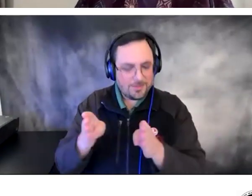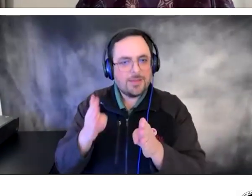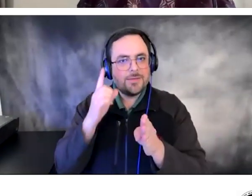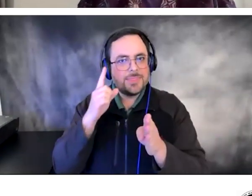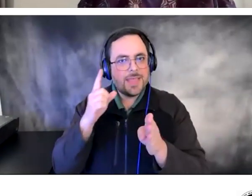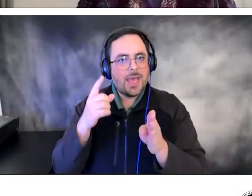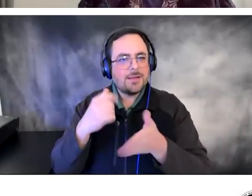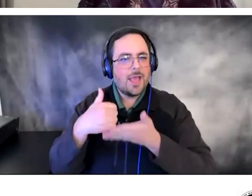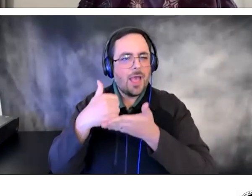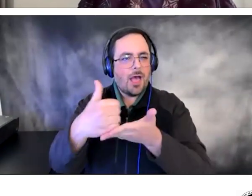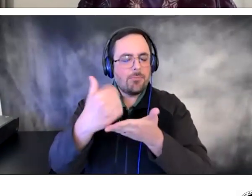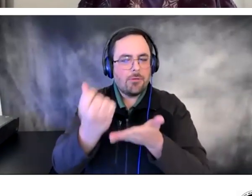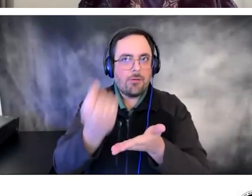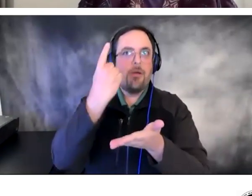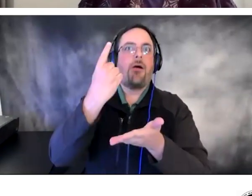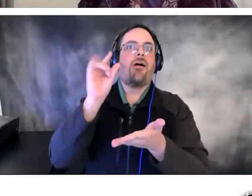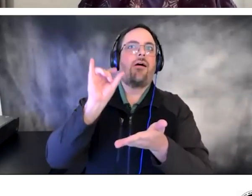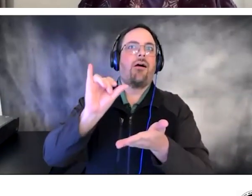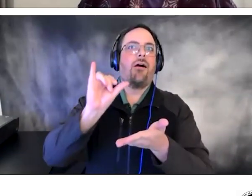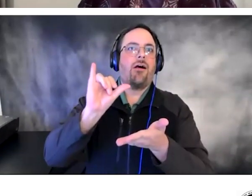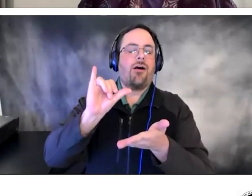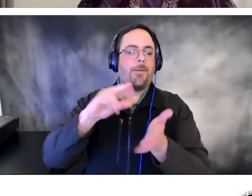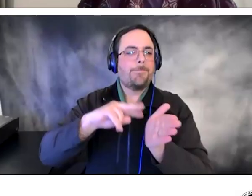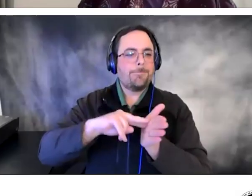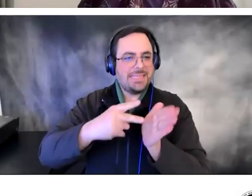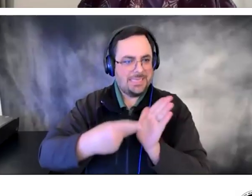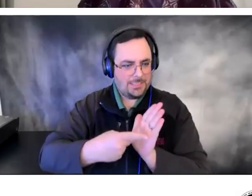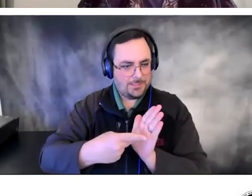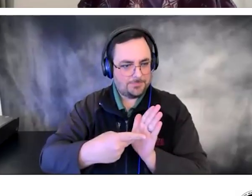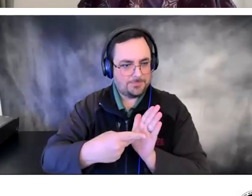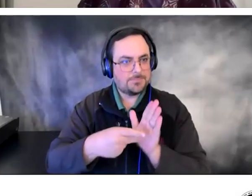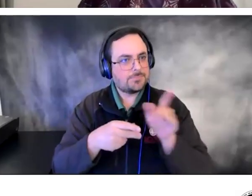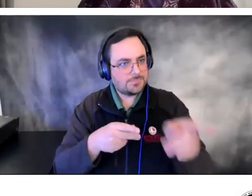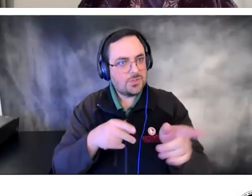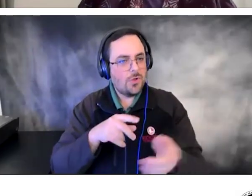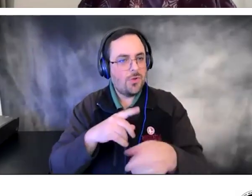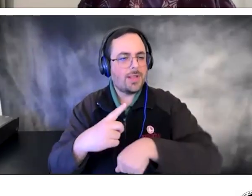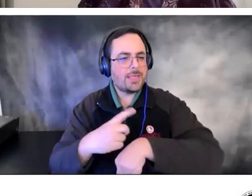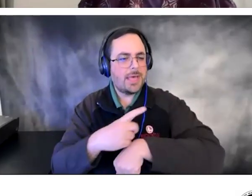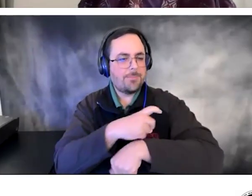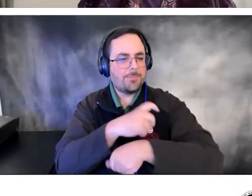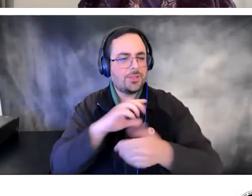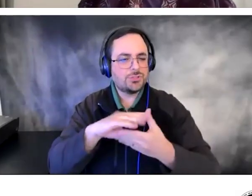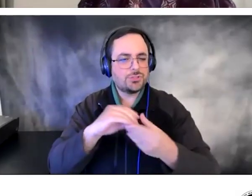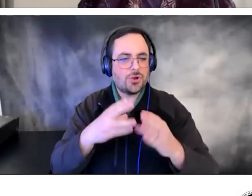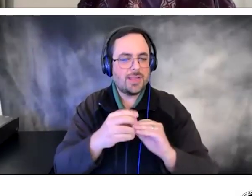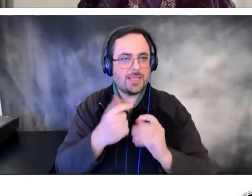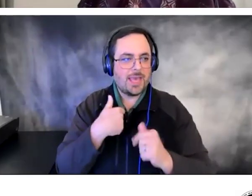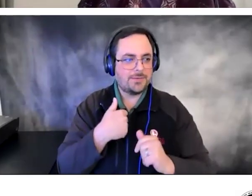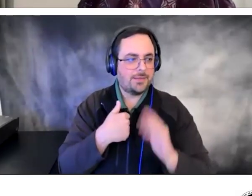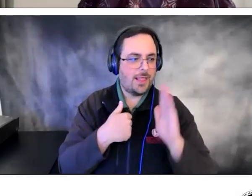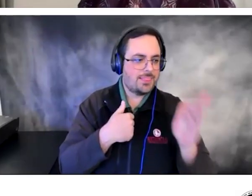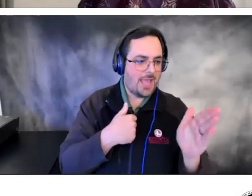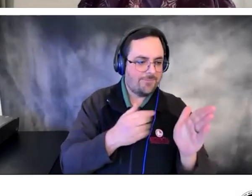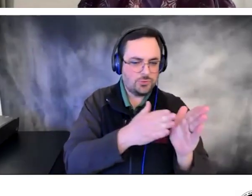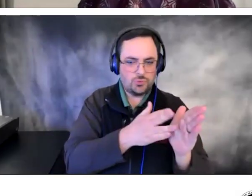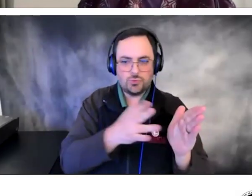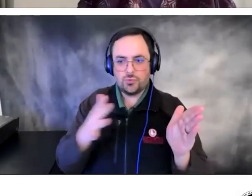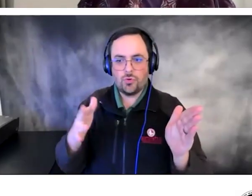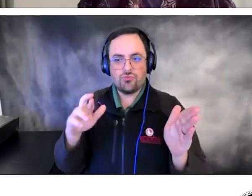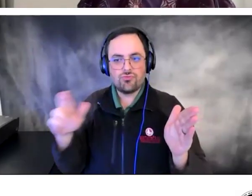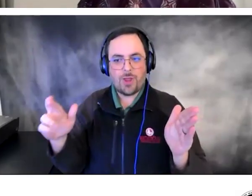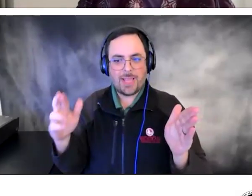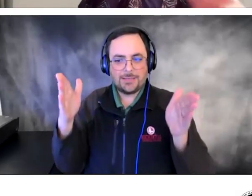So in this way, the events of the Hungry Caterpillar's story can be shown in a left to right sequence as a